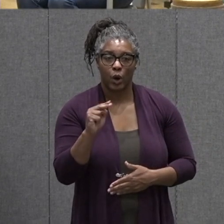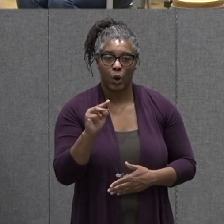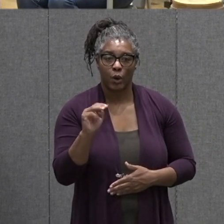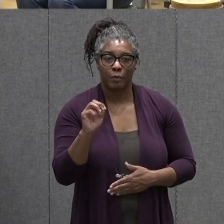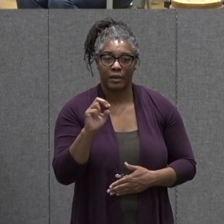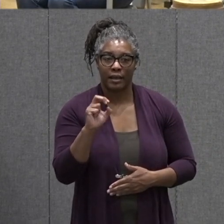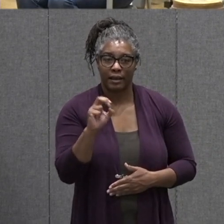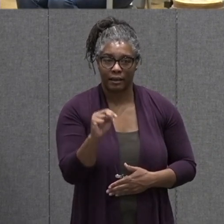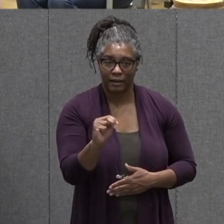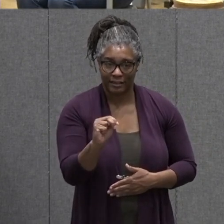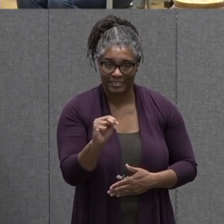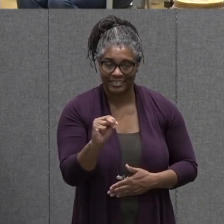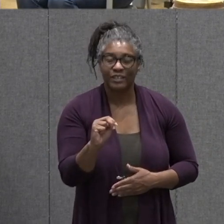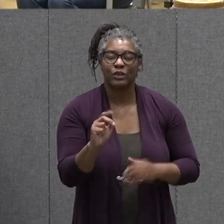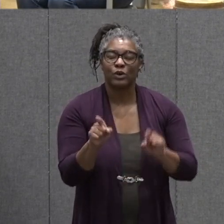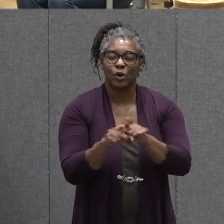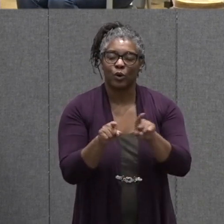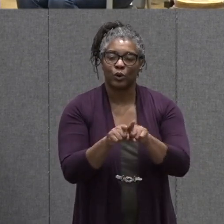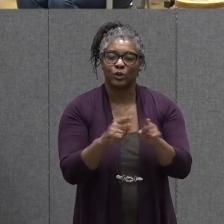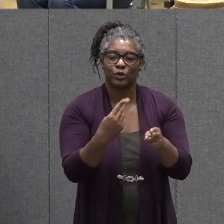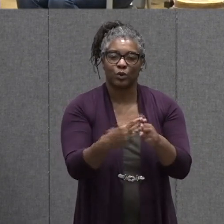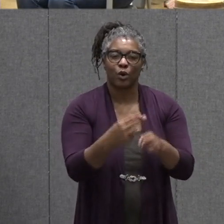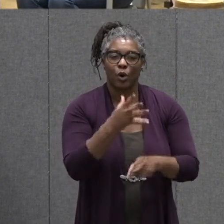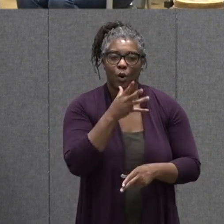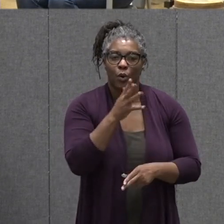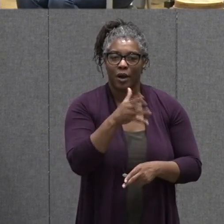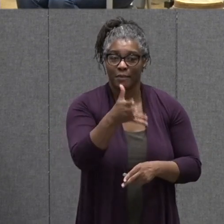drum because this drum is in charge, right?